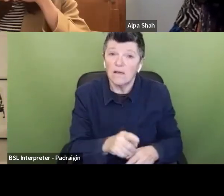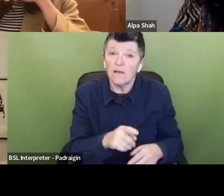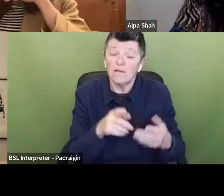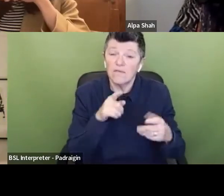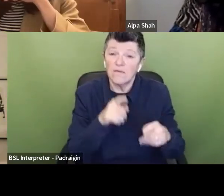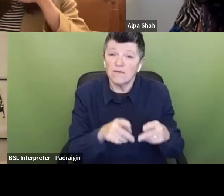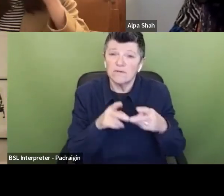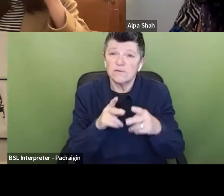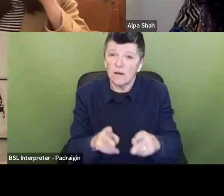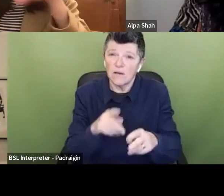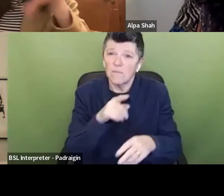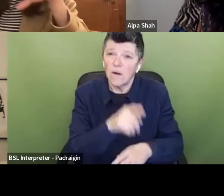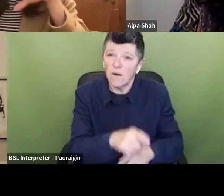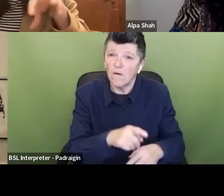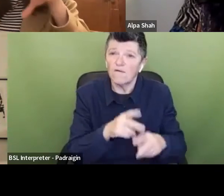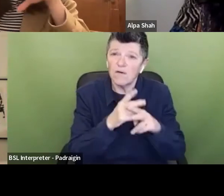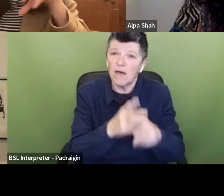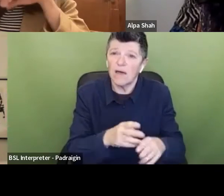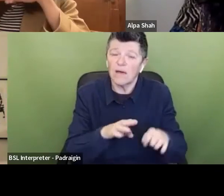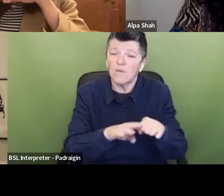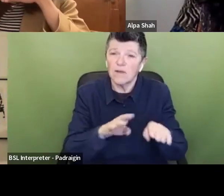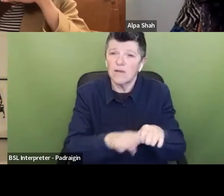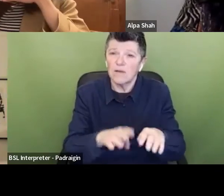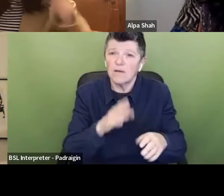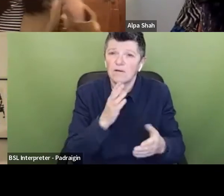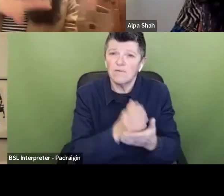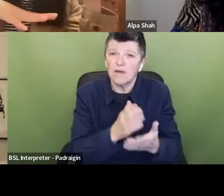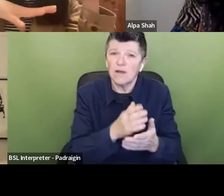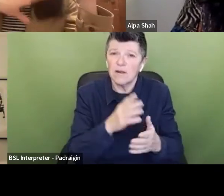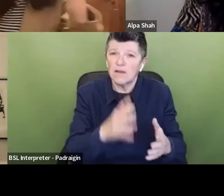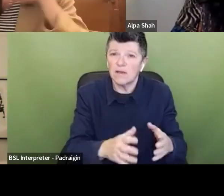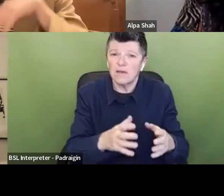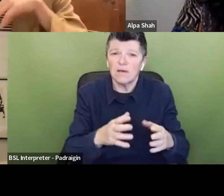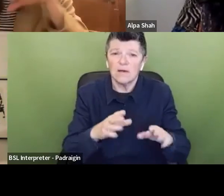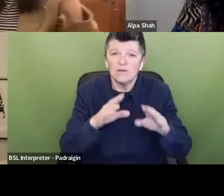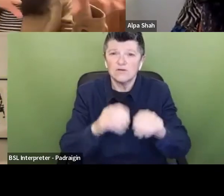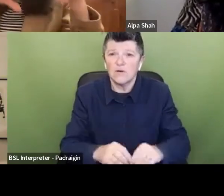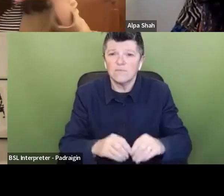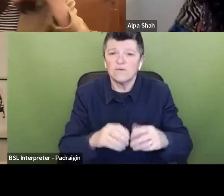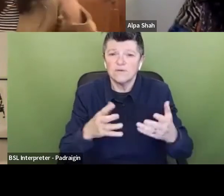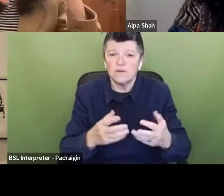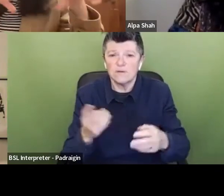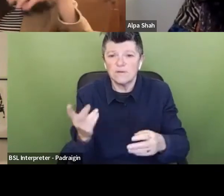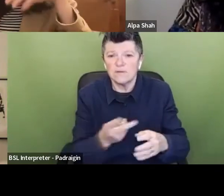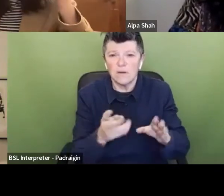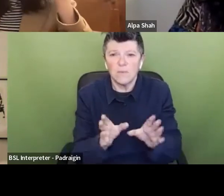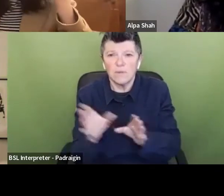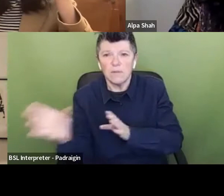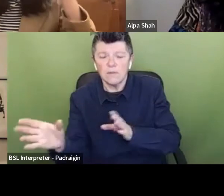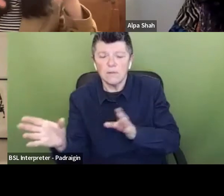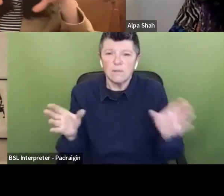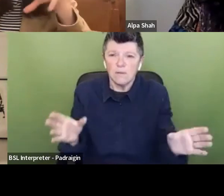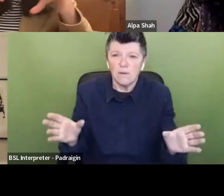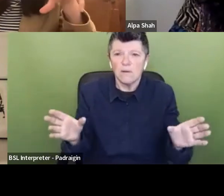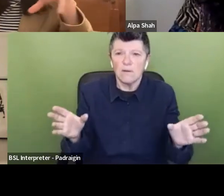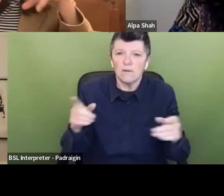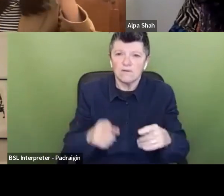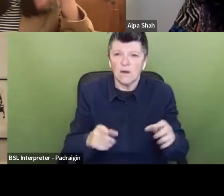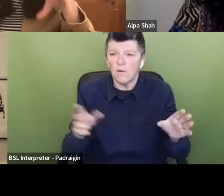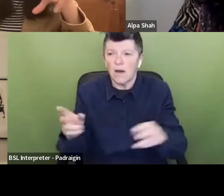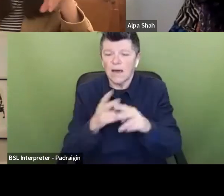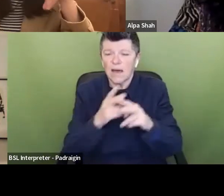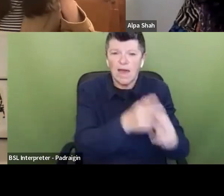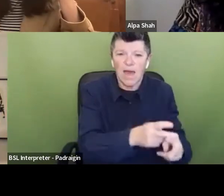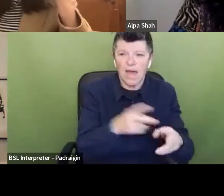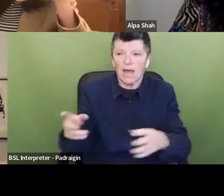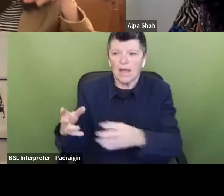break out of a certain simplistic binary drawn between care and emptiness, as these kind of opposites. So yes, in a place